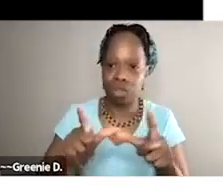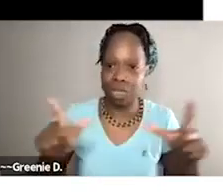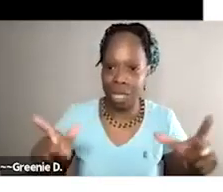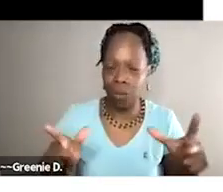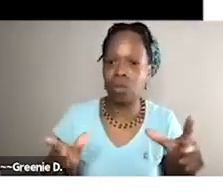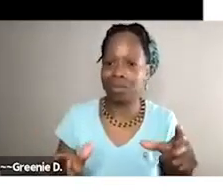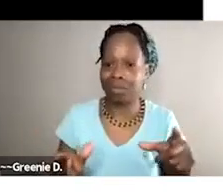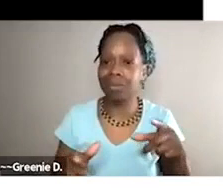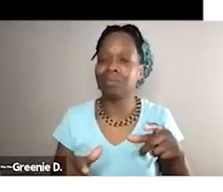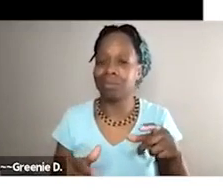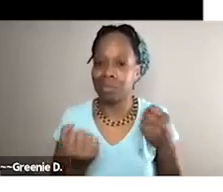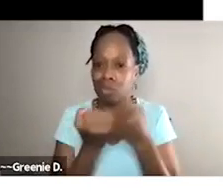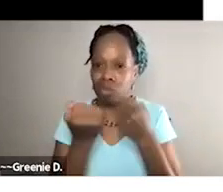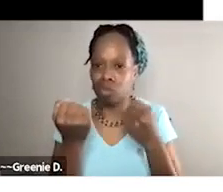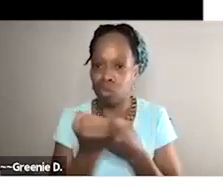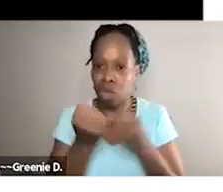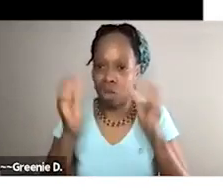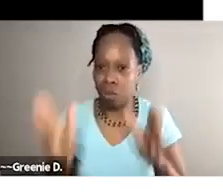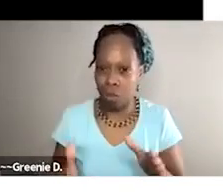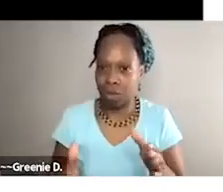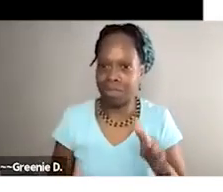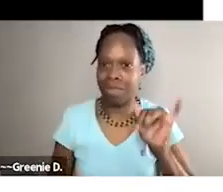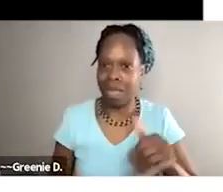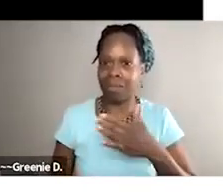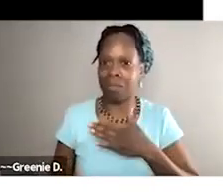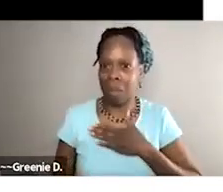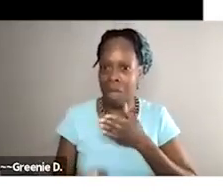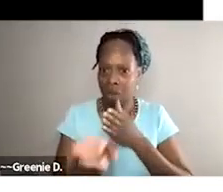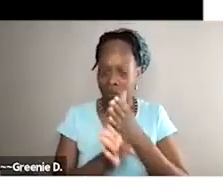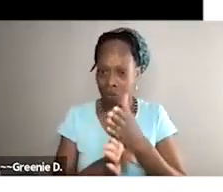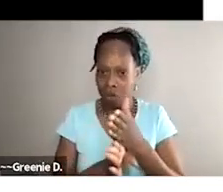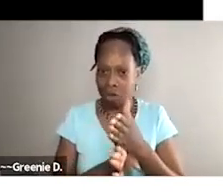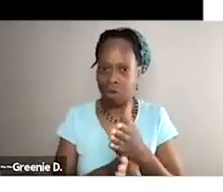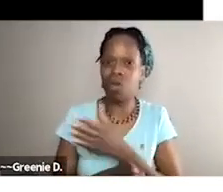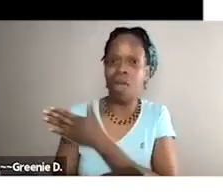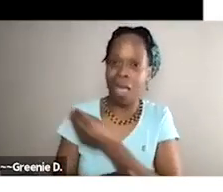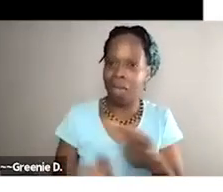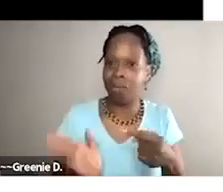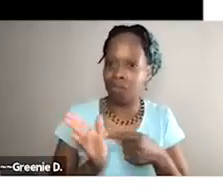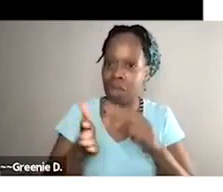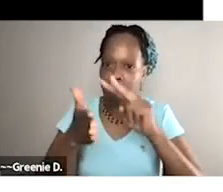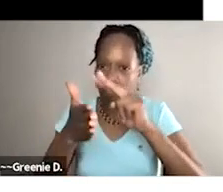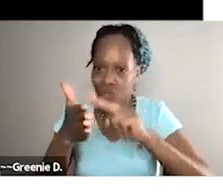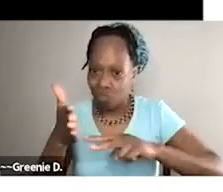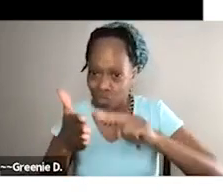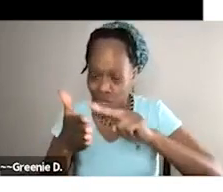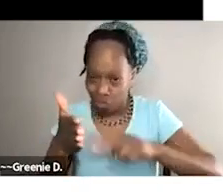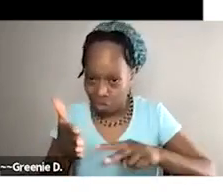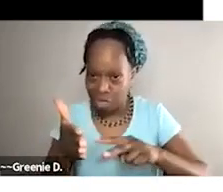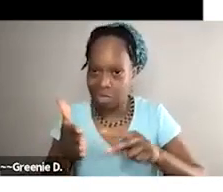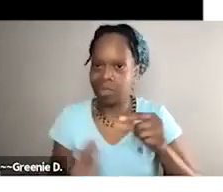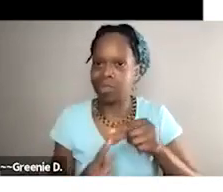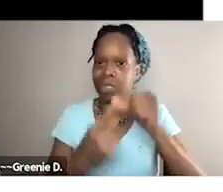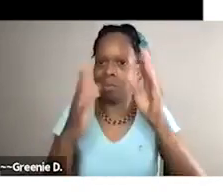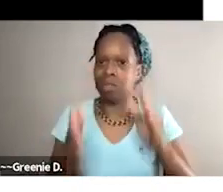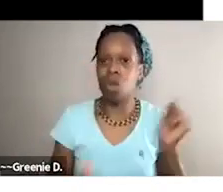support providers. All of these are so integral to developing social emotional learning, which is really at the heart